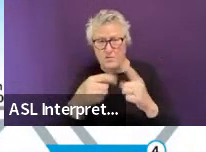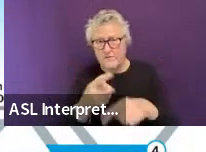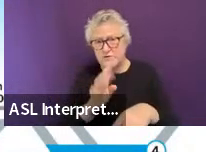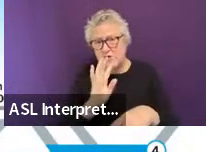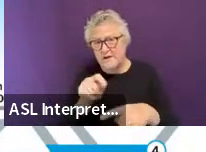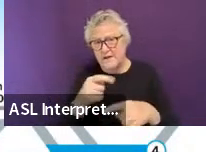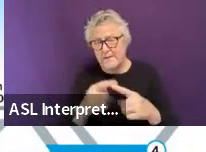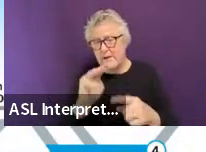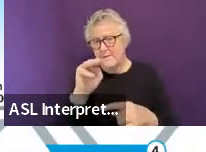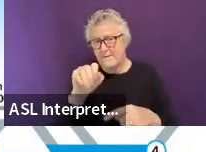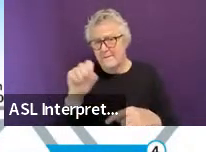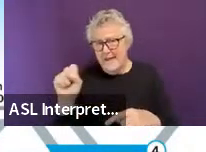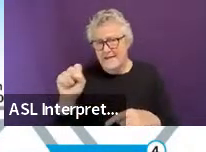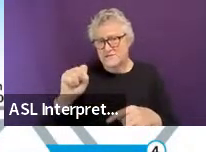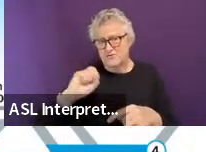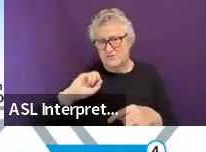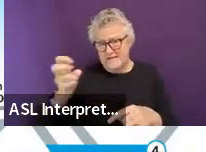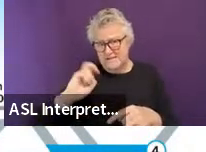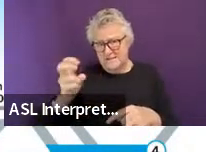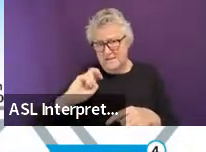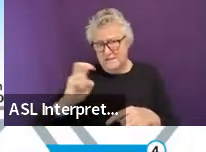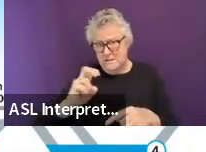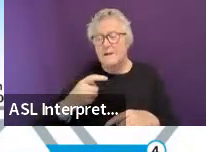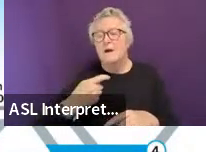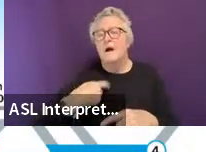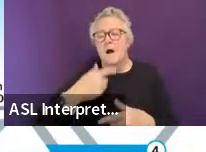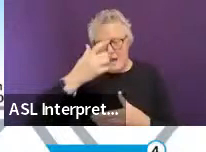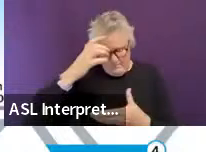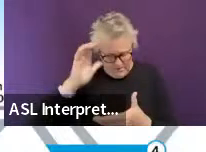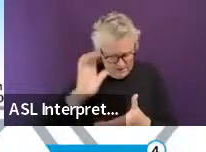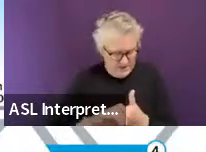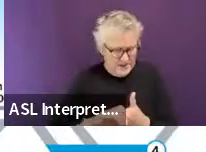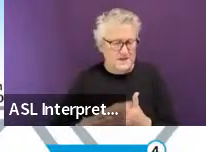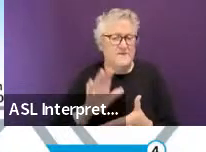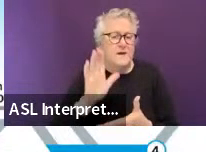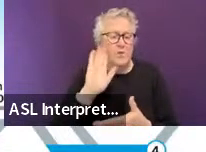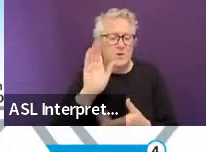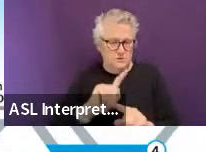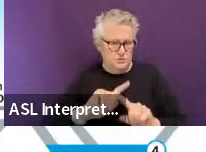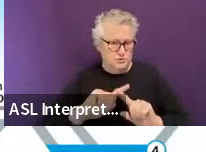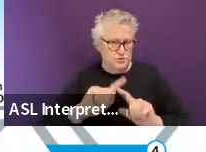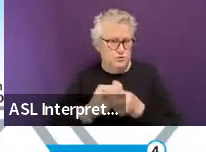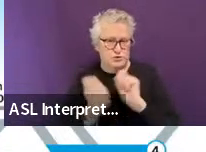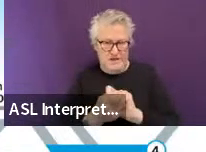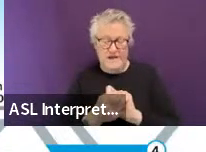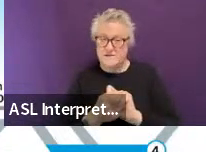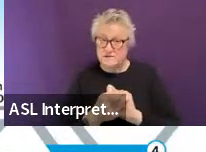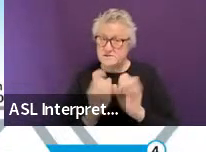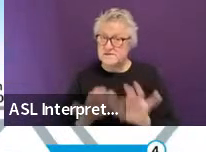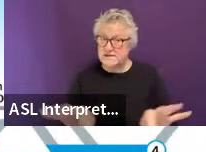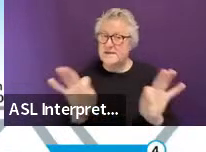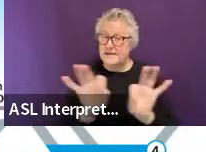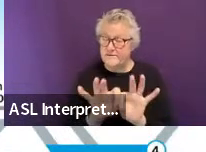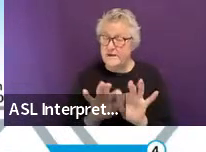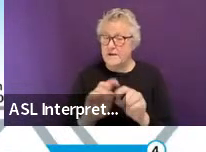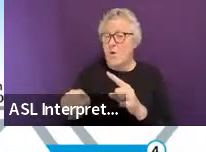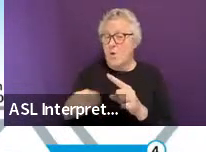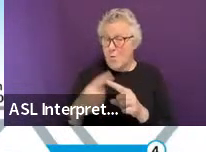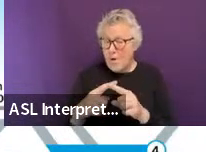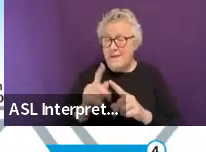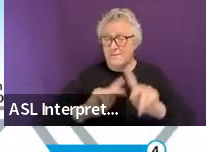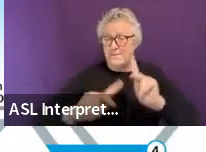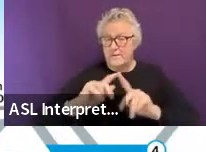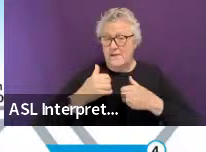I believe that will change significantly when people have more options for how they get around.